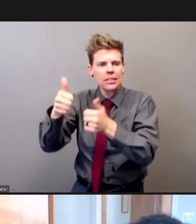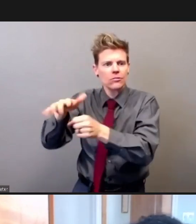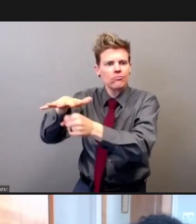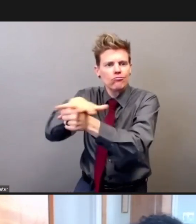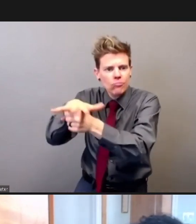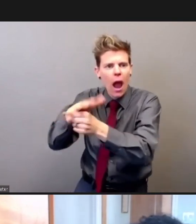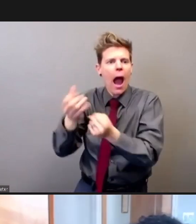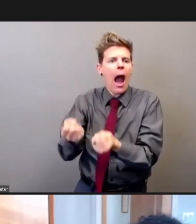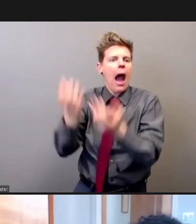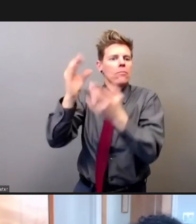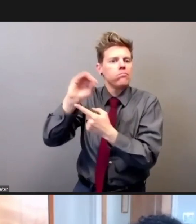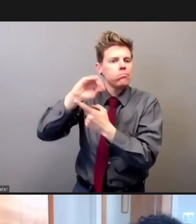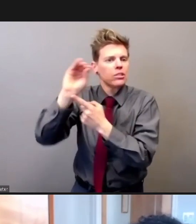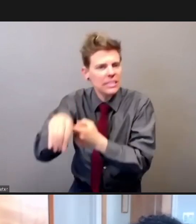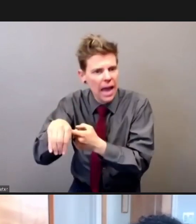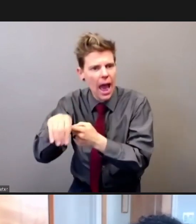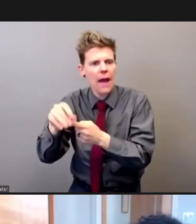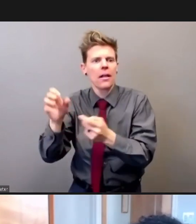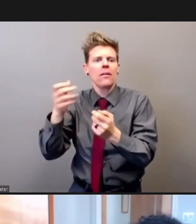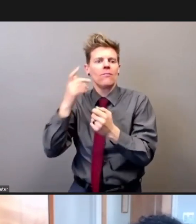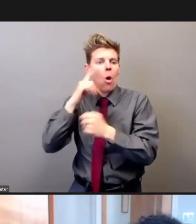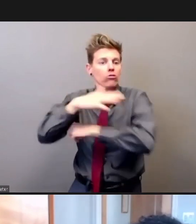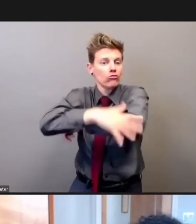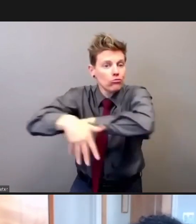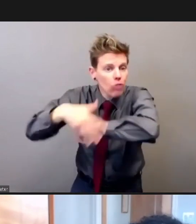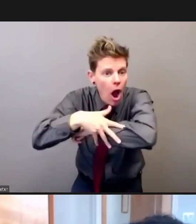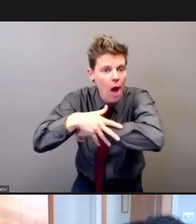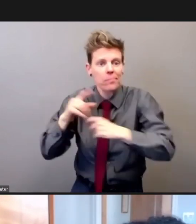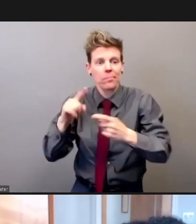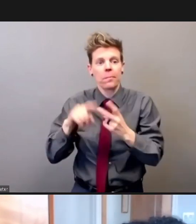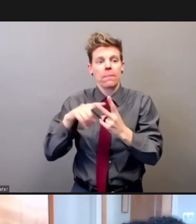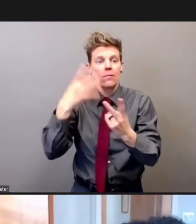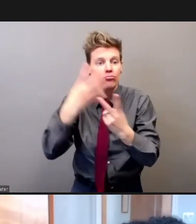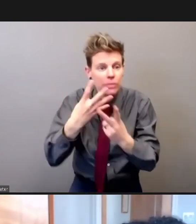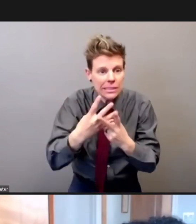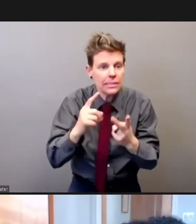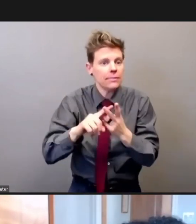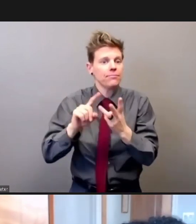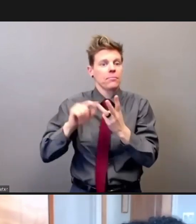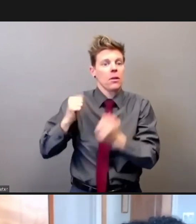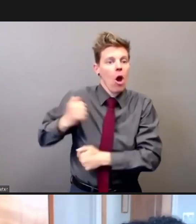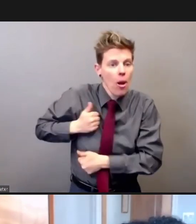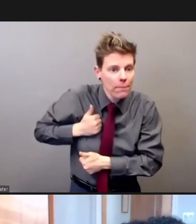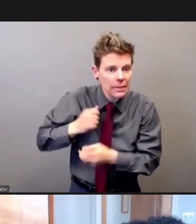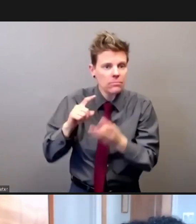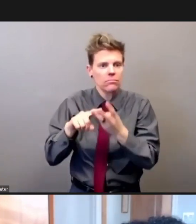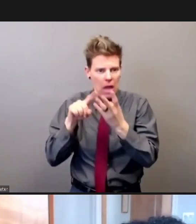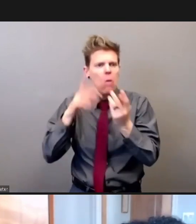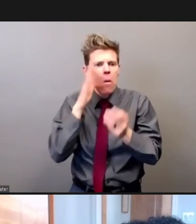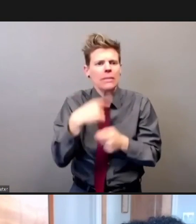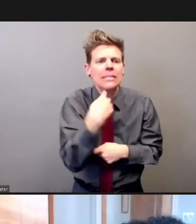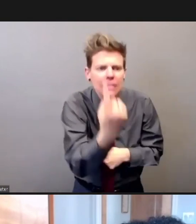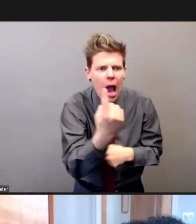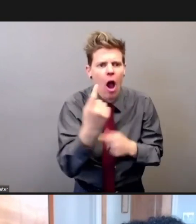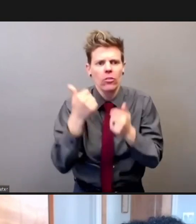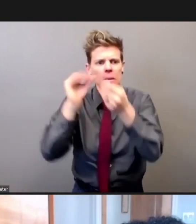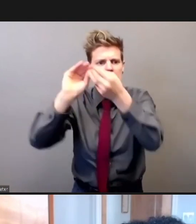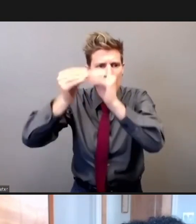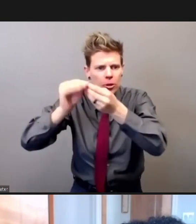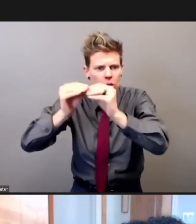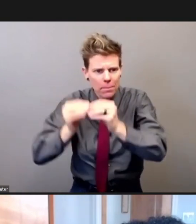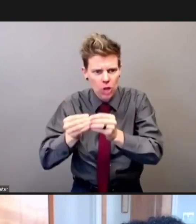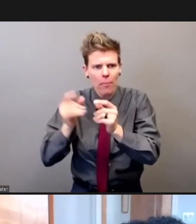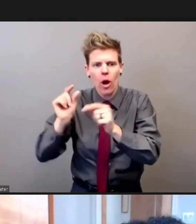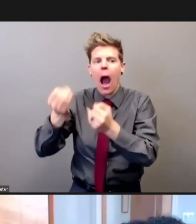for their prisons and detention centers outside of, their healthcare providers, their 1A. And the